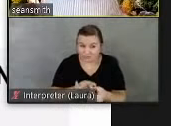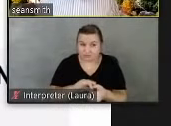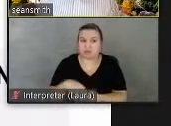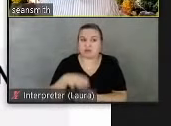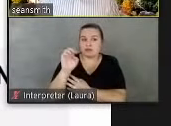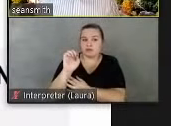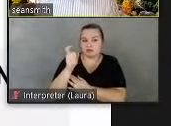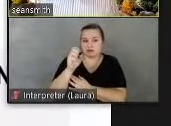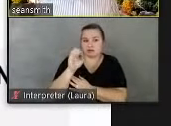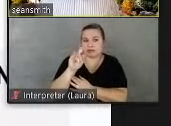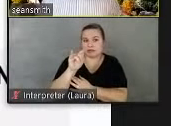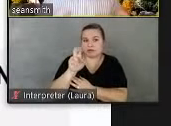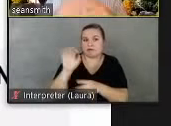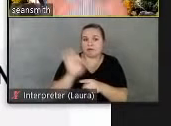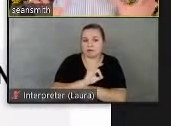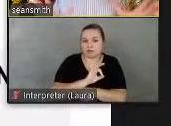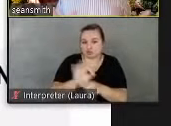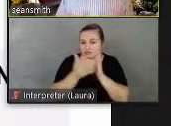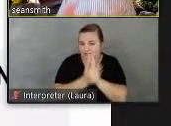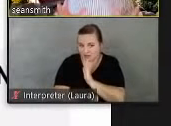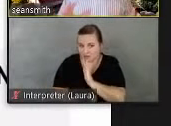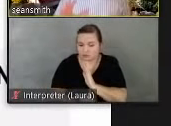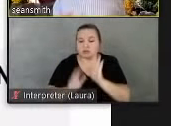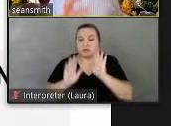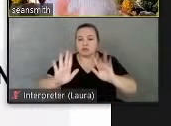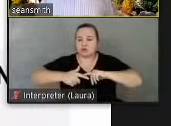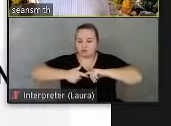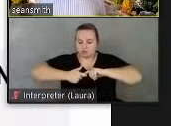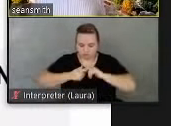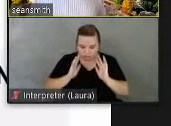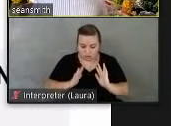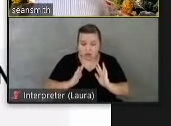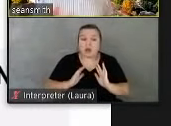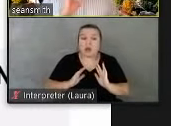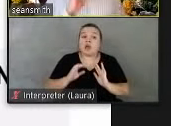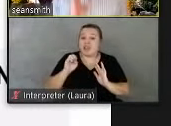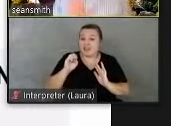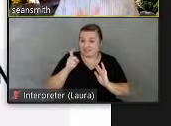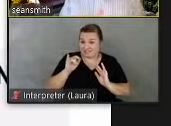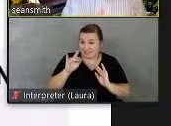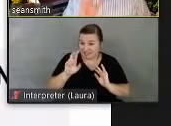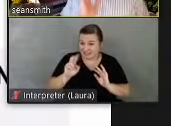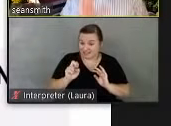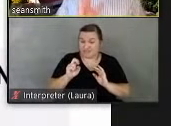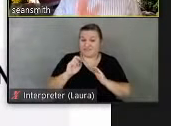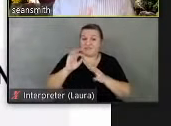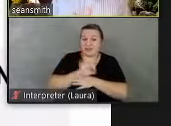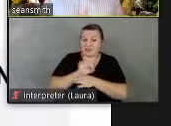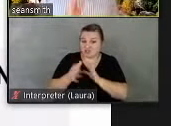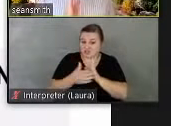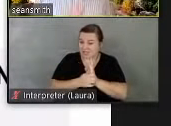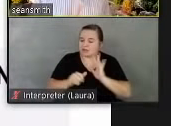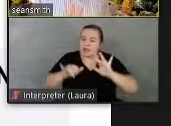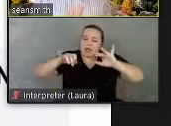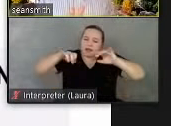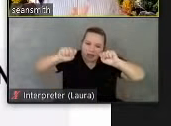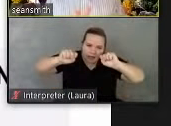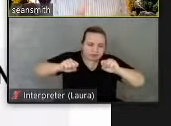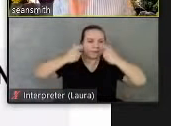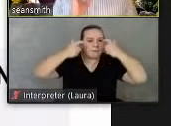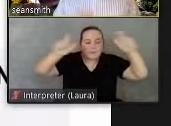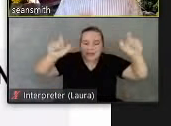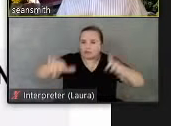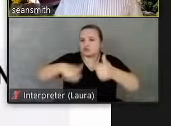and stop there. I know all of us are like, of course, executive function skills, yes, major challenge for the students we